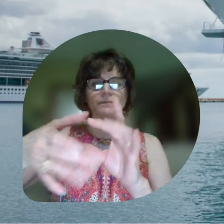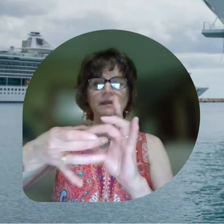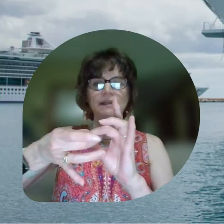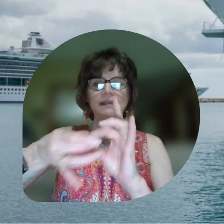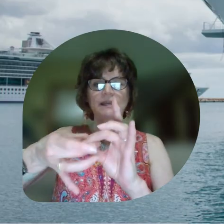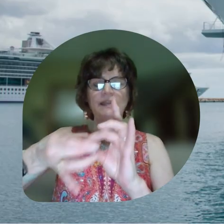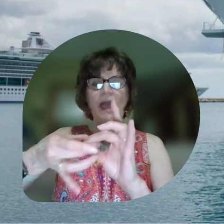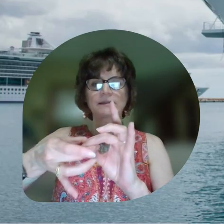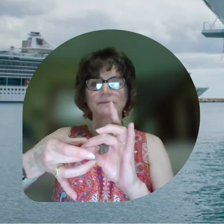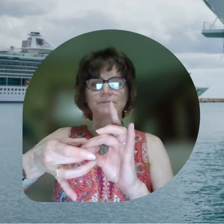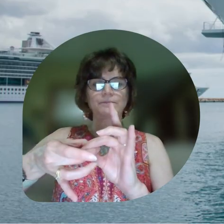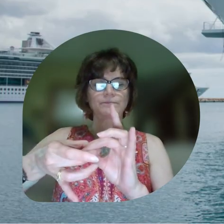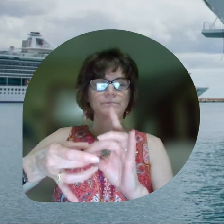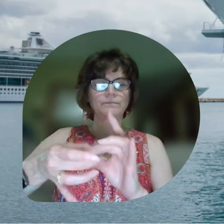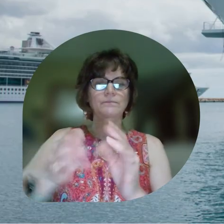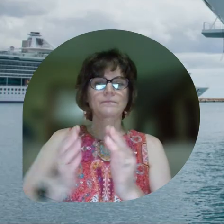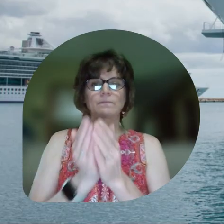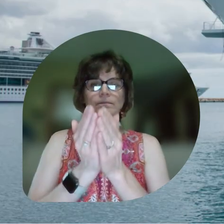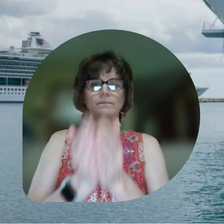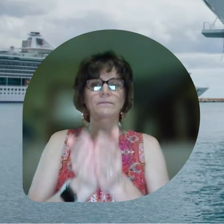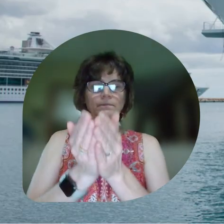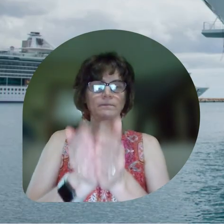sail, connect.